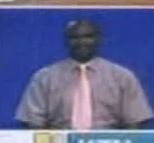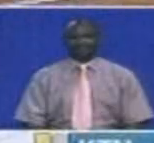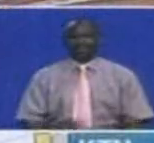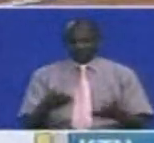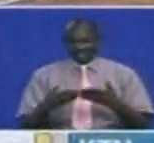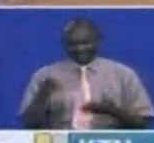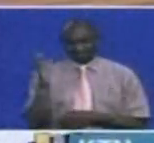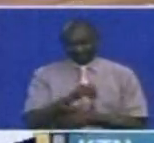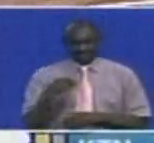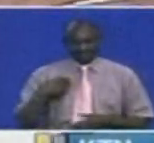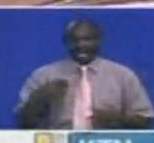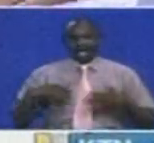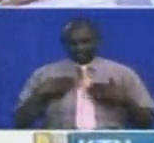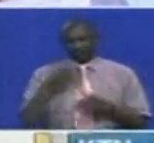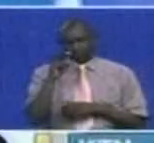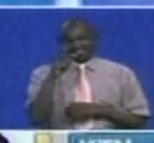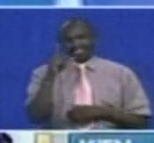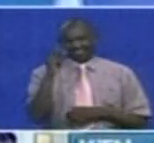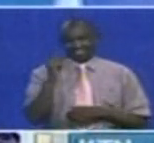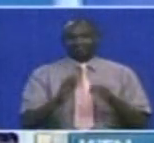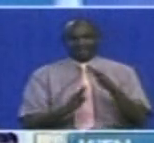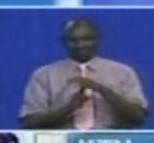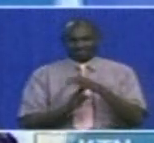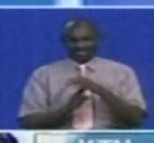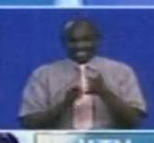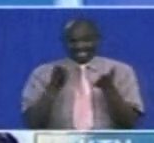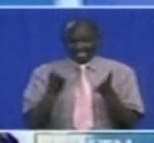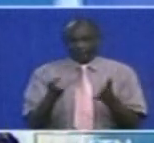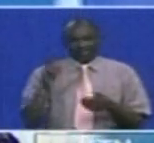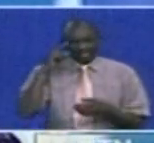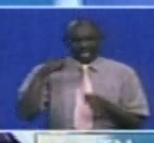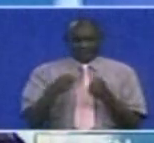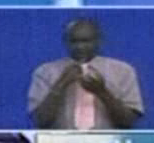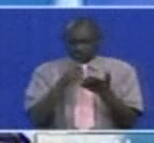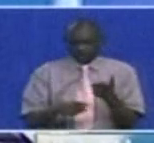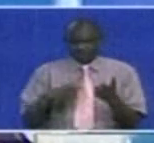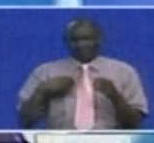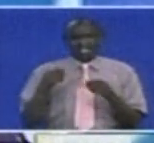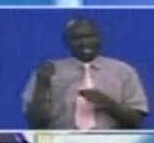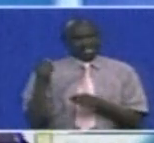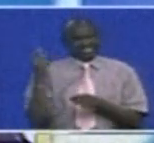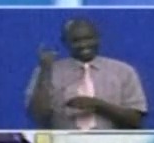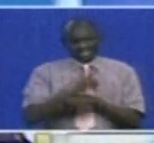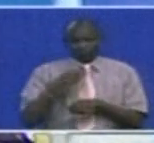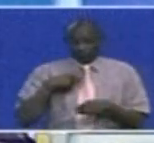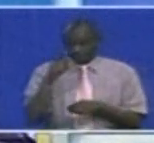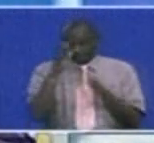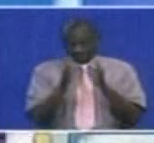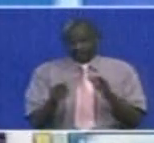Welcome back. We're glad you're watching KTN Prime. Right now, it turned out to be a long day for a truck driver in